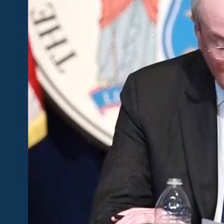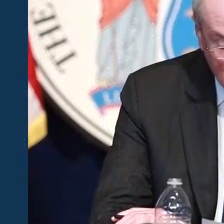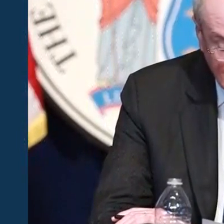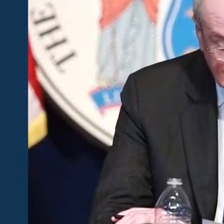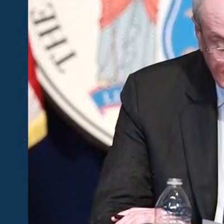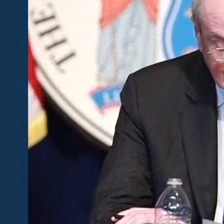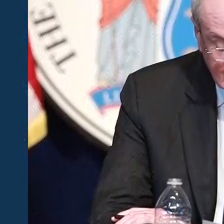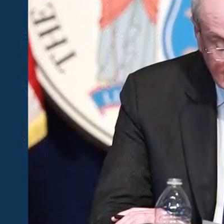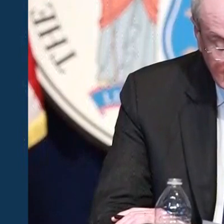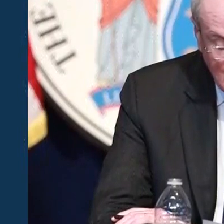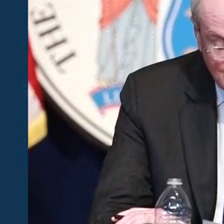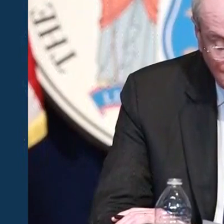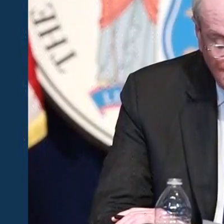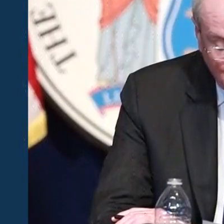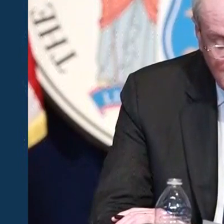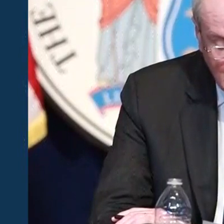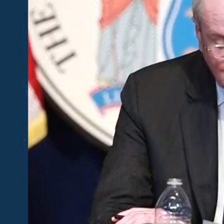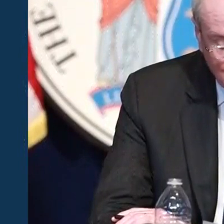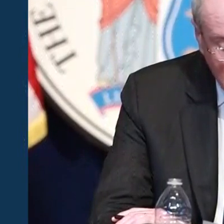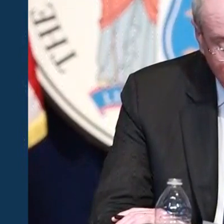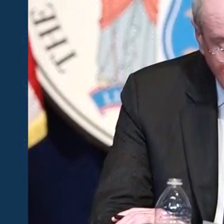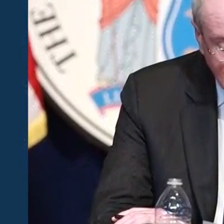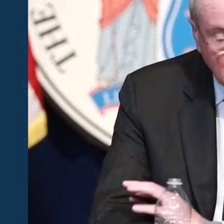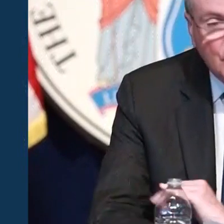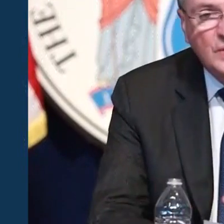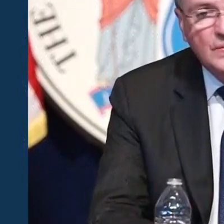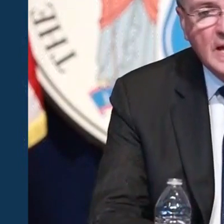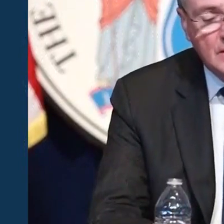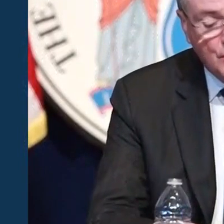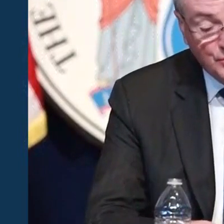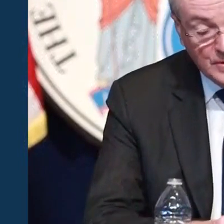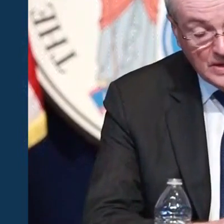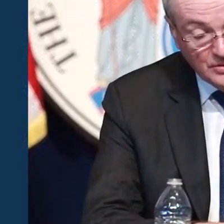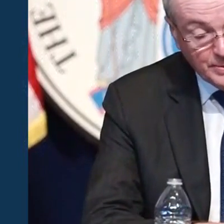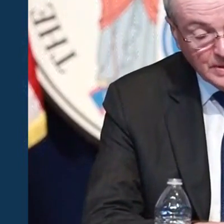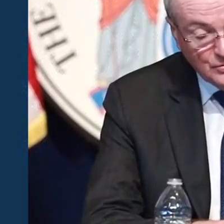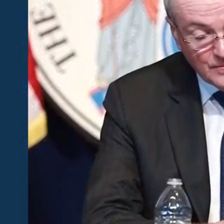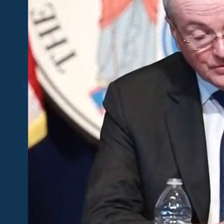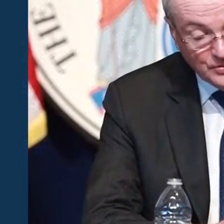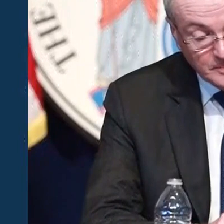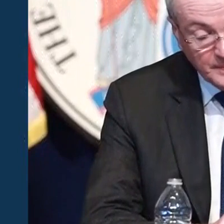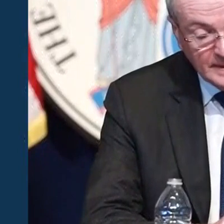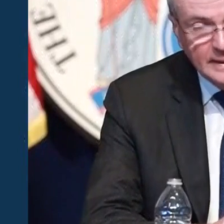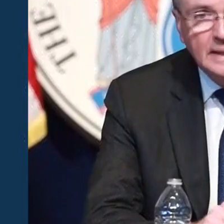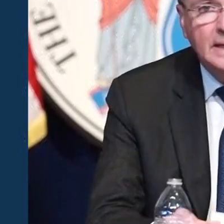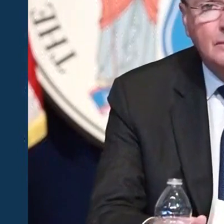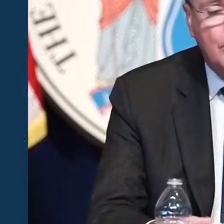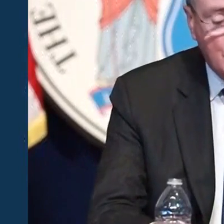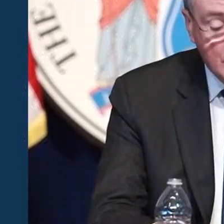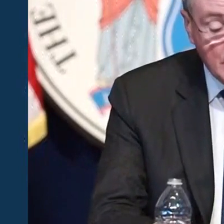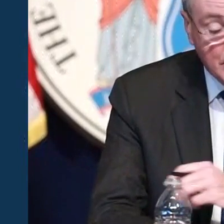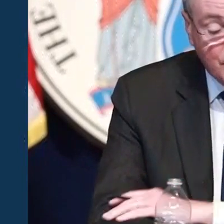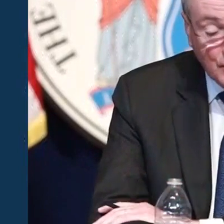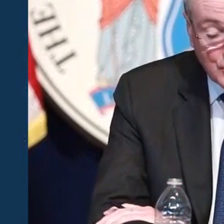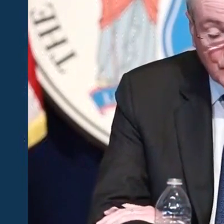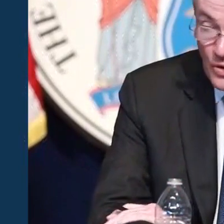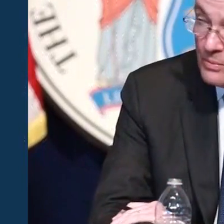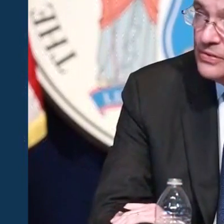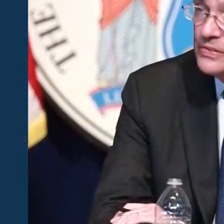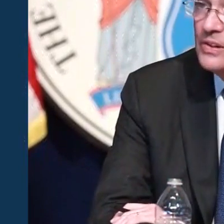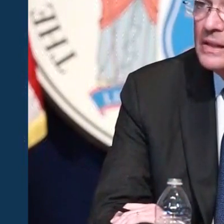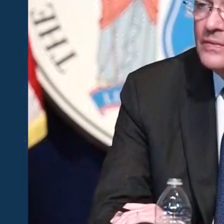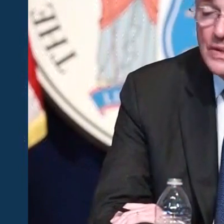on Saturday. He was only 3 months shy of making his 5th anniversary as a police officer. He will be remembered first